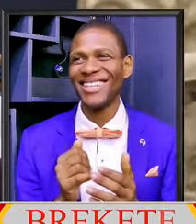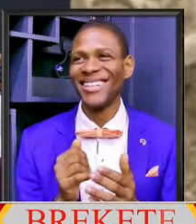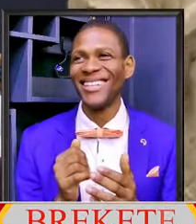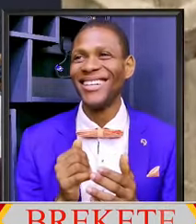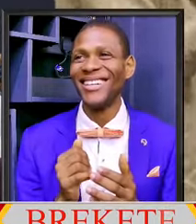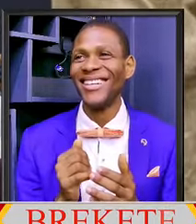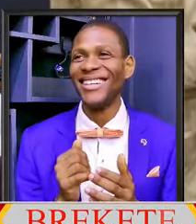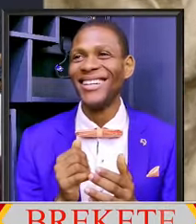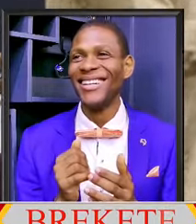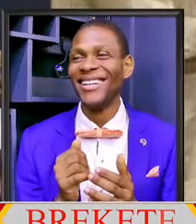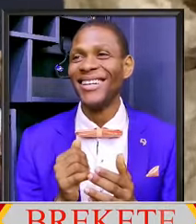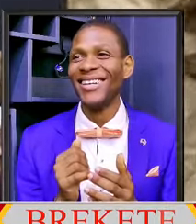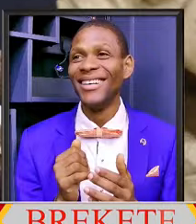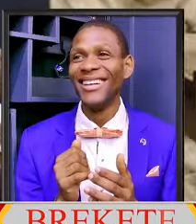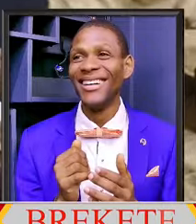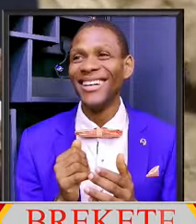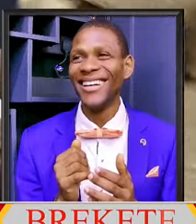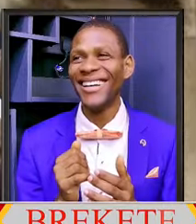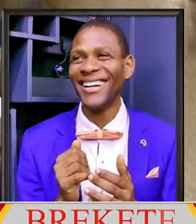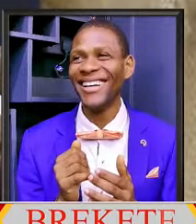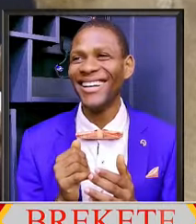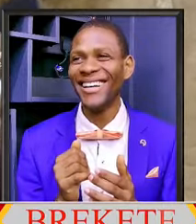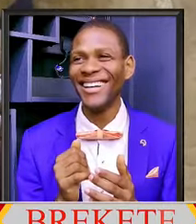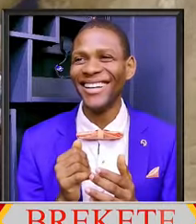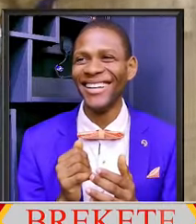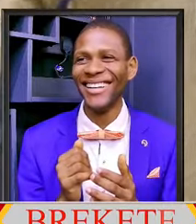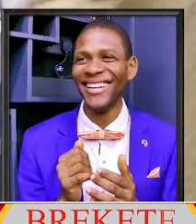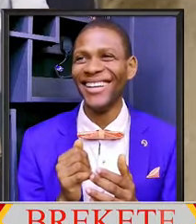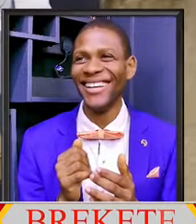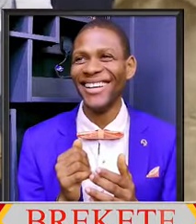Wait, if I throw anyone where she no catch.